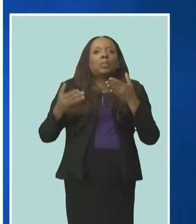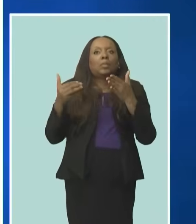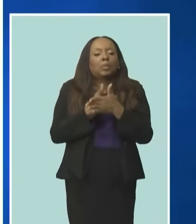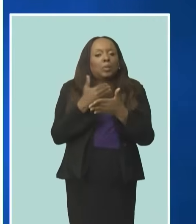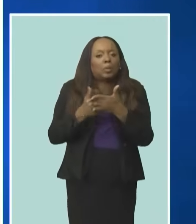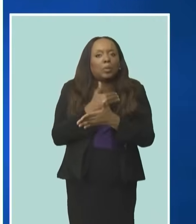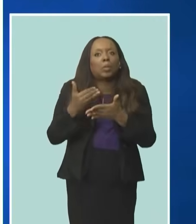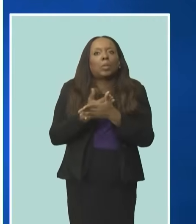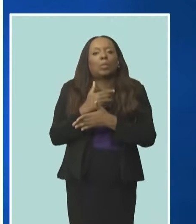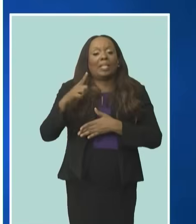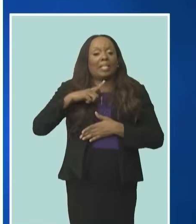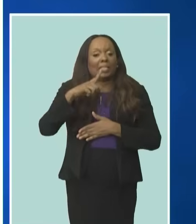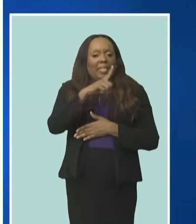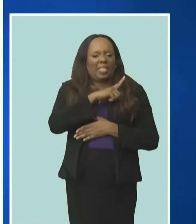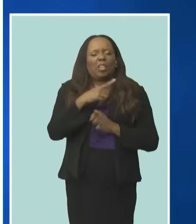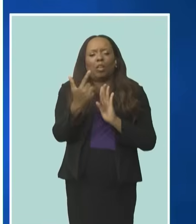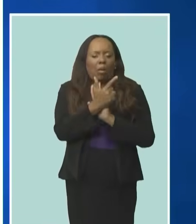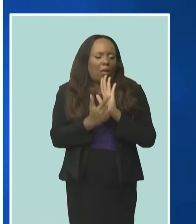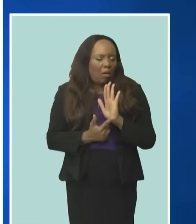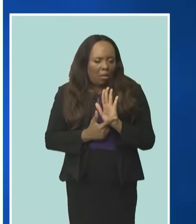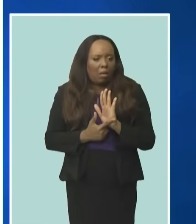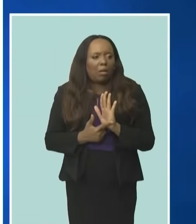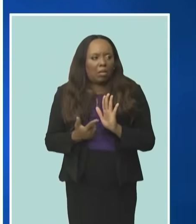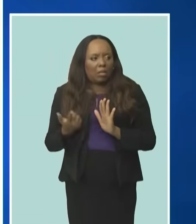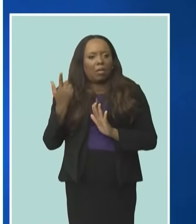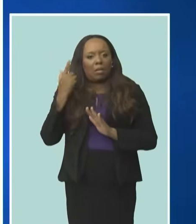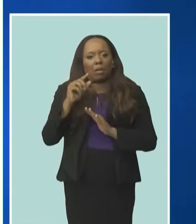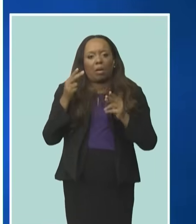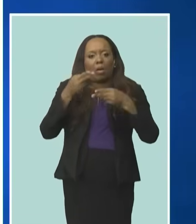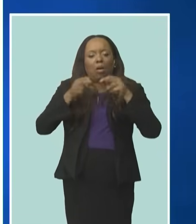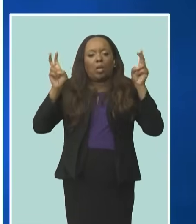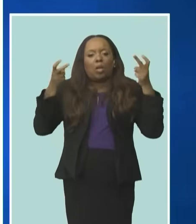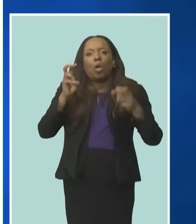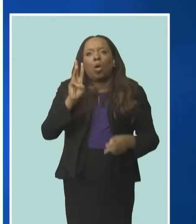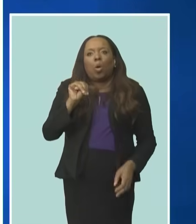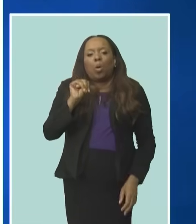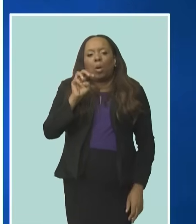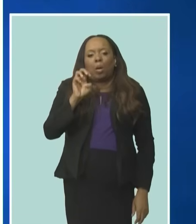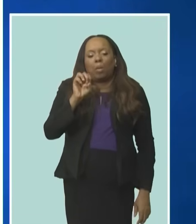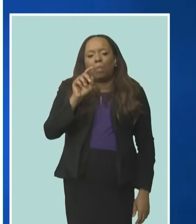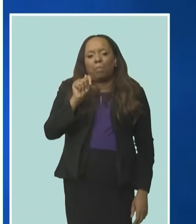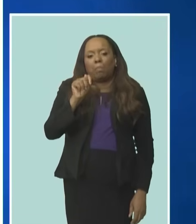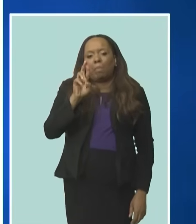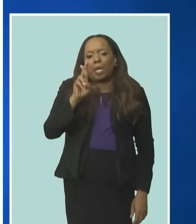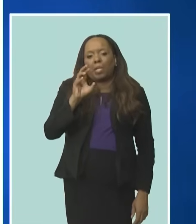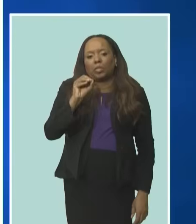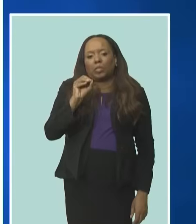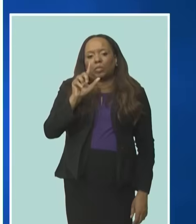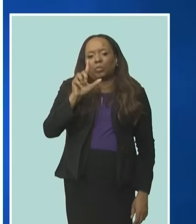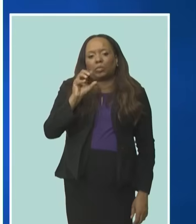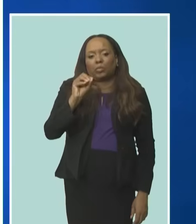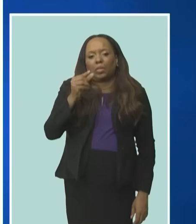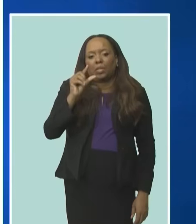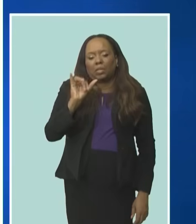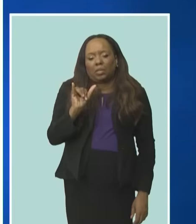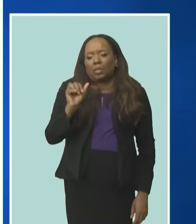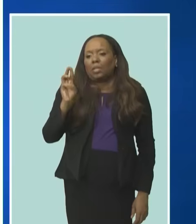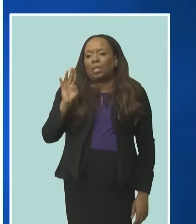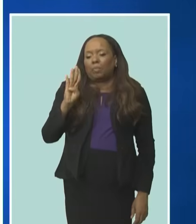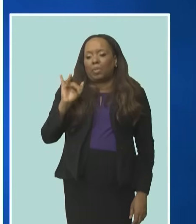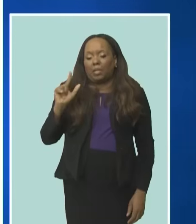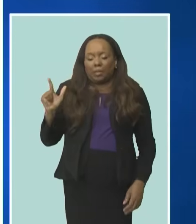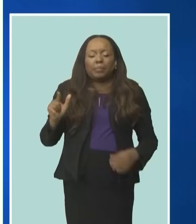piece of legislation, now in the form of the Metrology Bill. This new bill represents